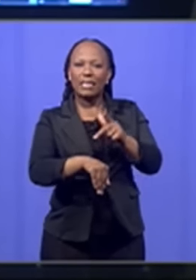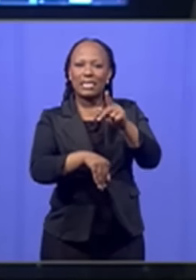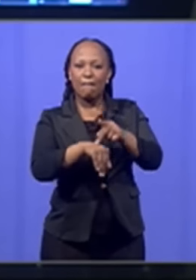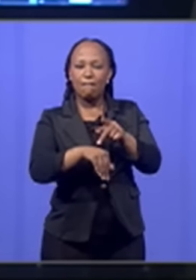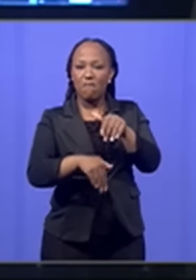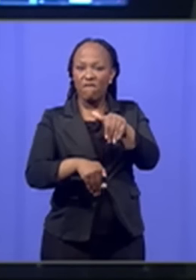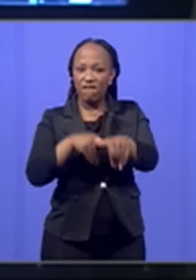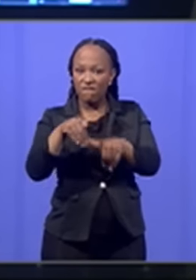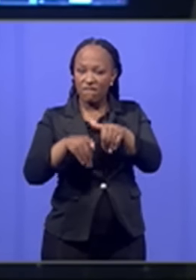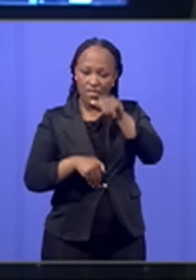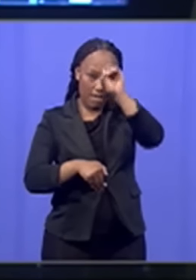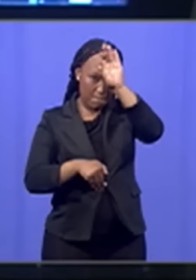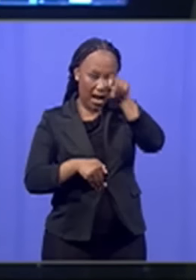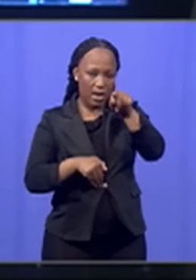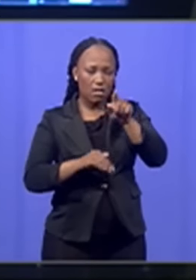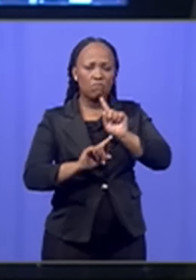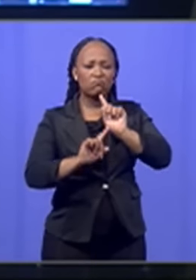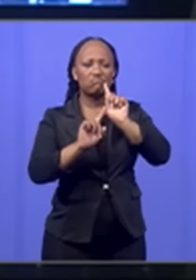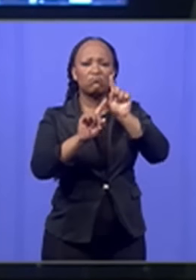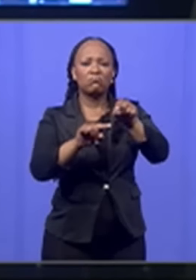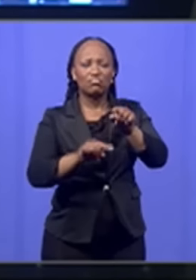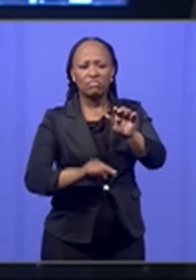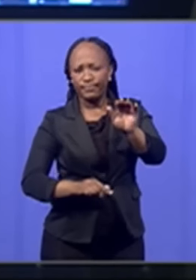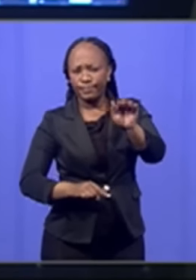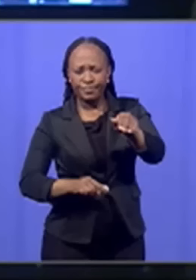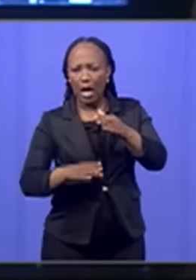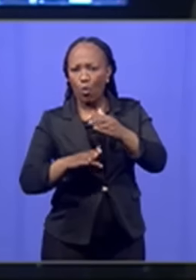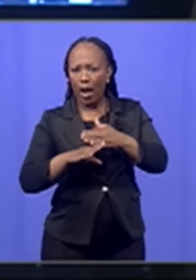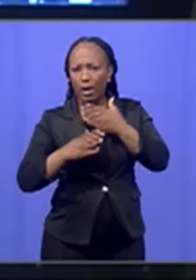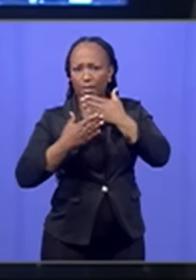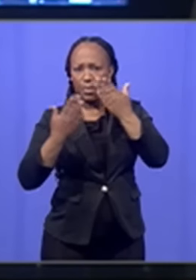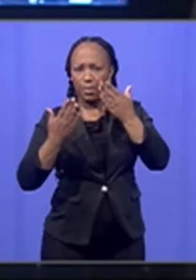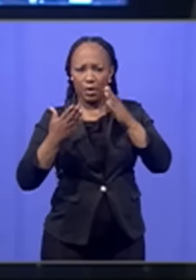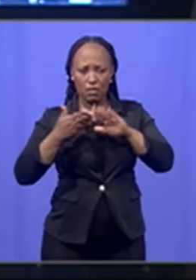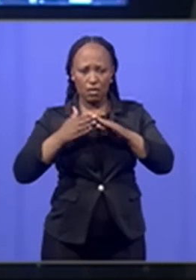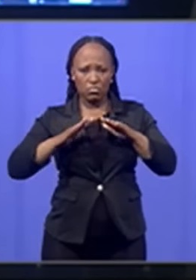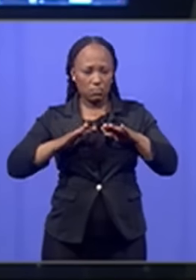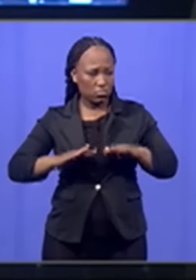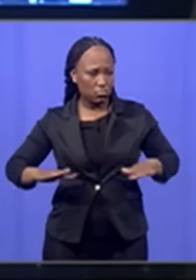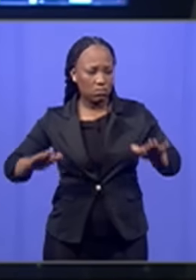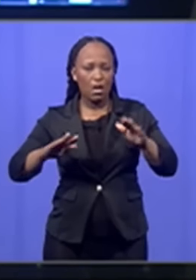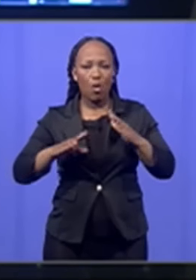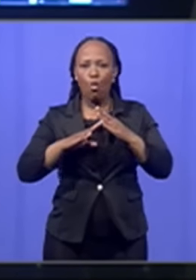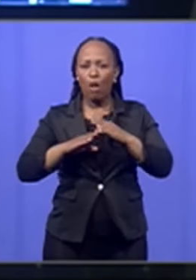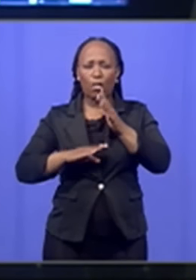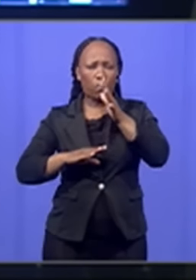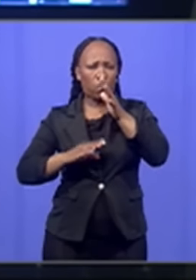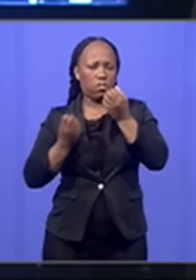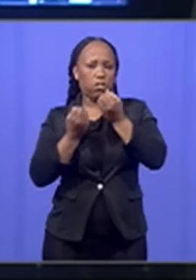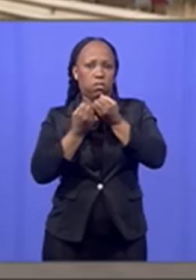sa morafo ka jeno moo ba hlalositseng hore tlhokeho ya menyetla mesebetsi sebakeng sa bona e phahame.